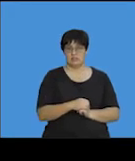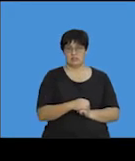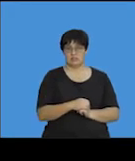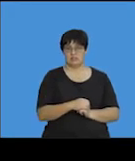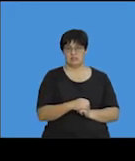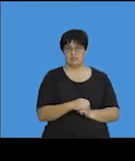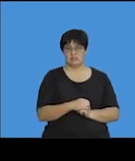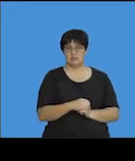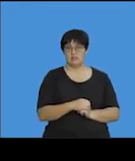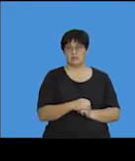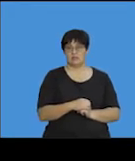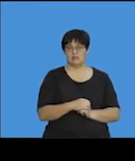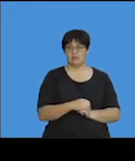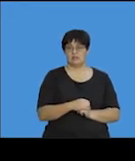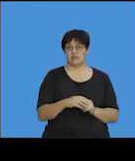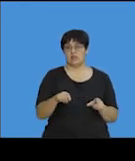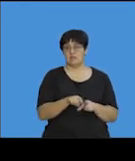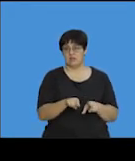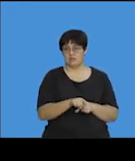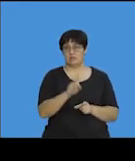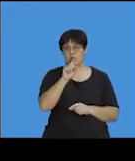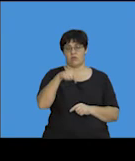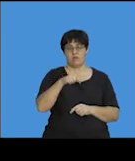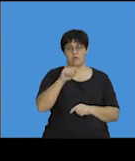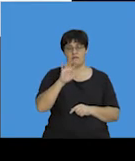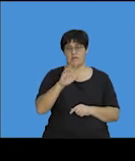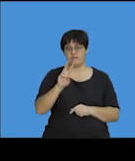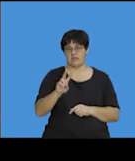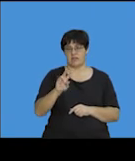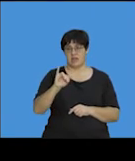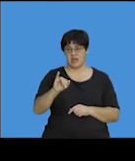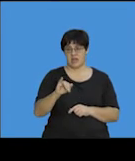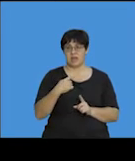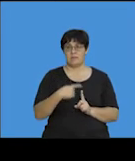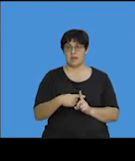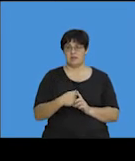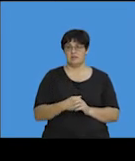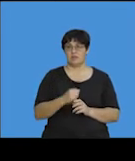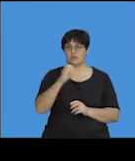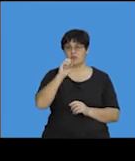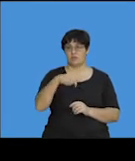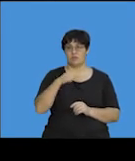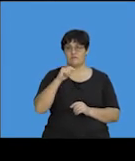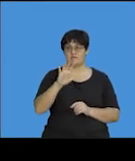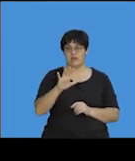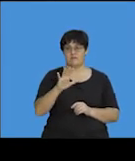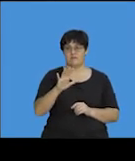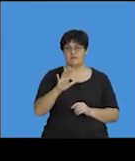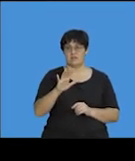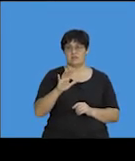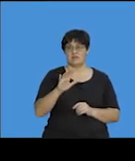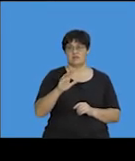is 1.5 VI. I definitely can't do this one in my head, so we've got 0.5